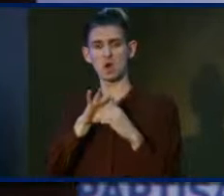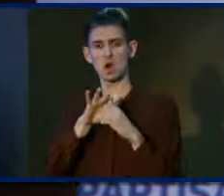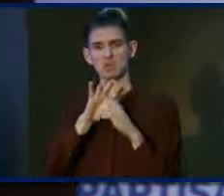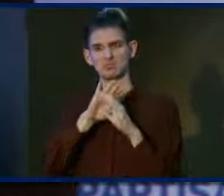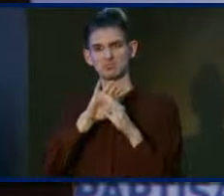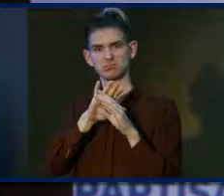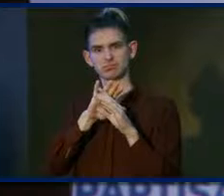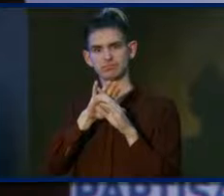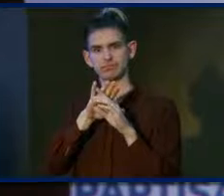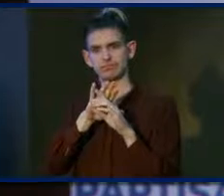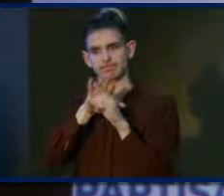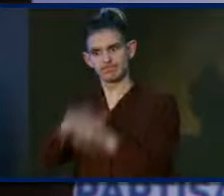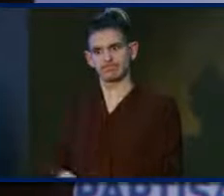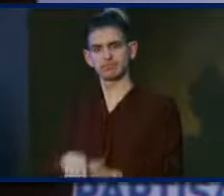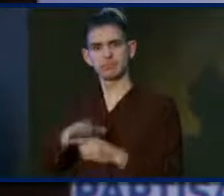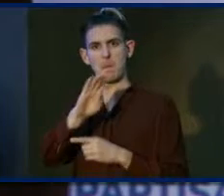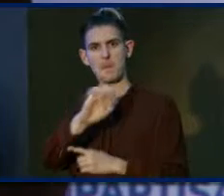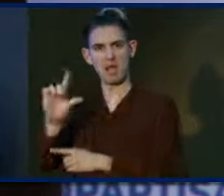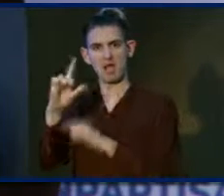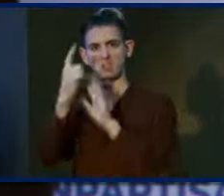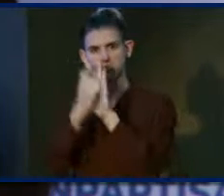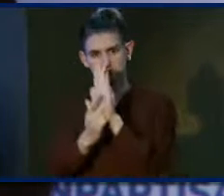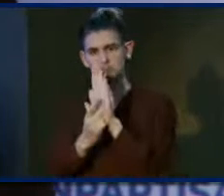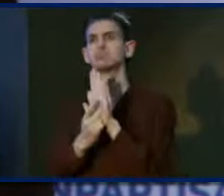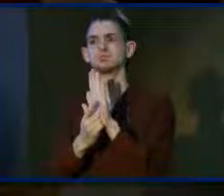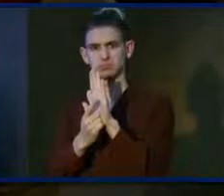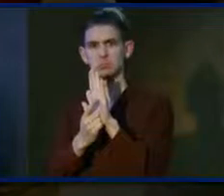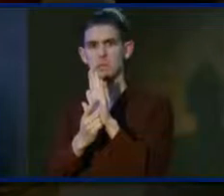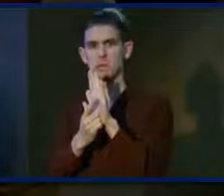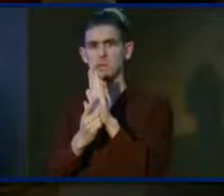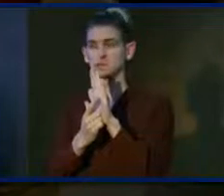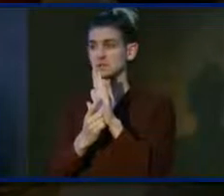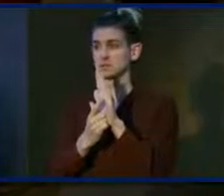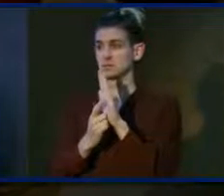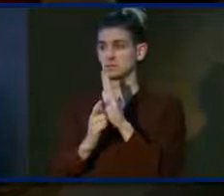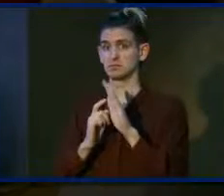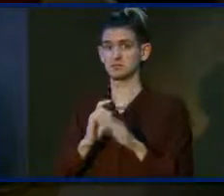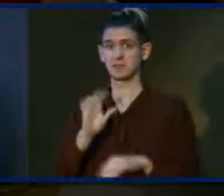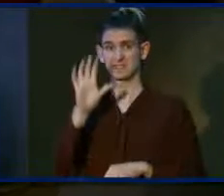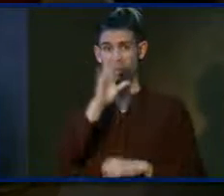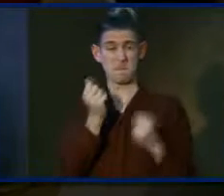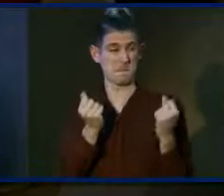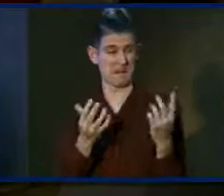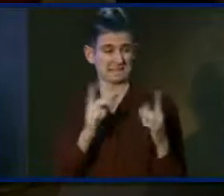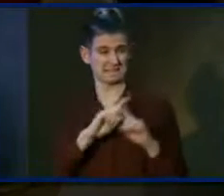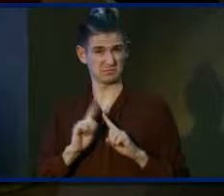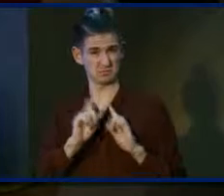48 states. That's nearly every state in this country. We need a national